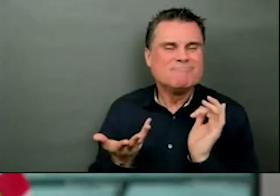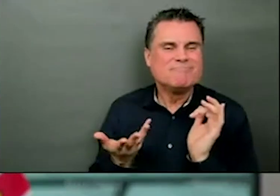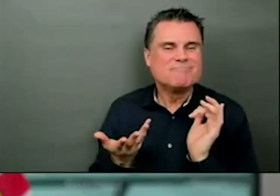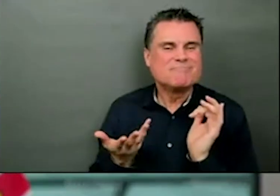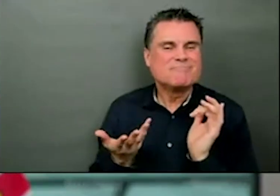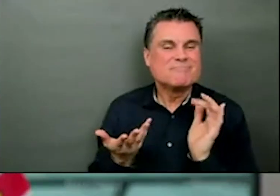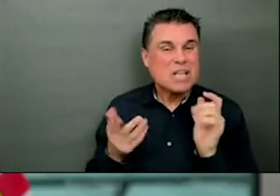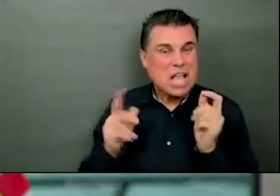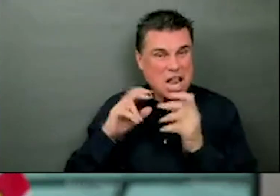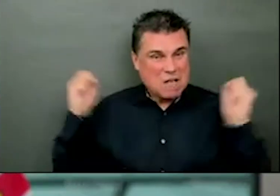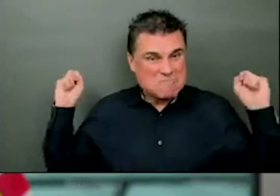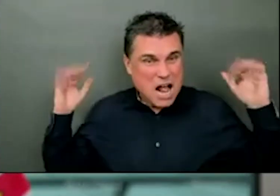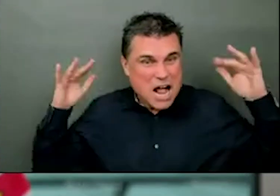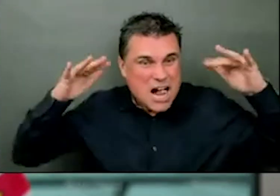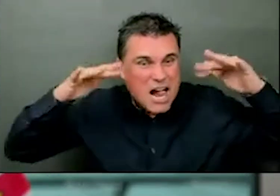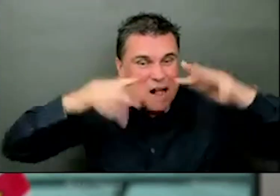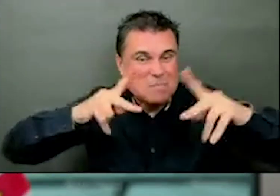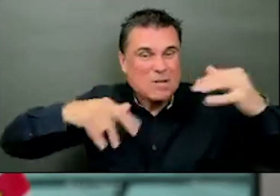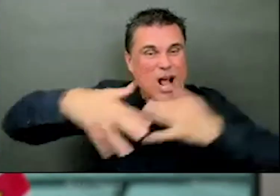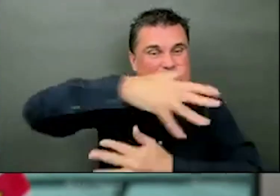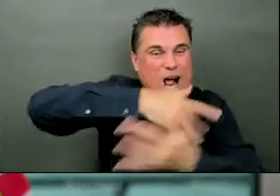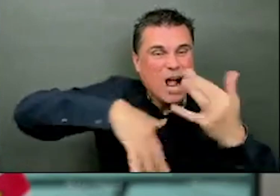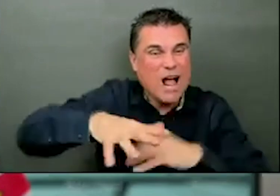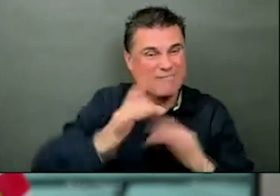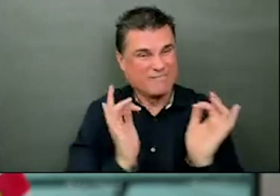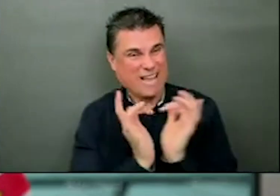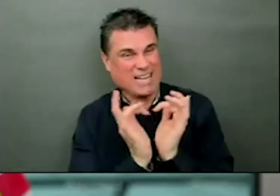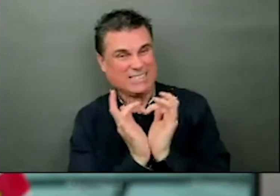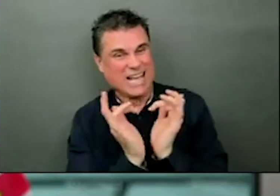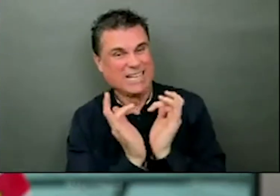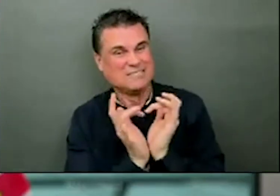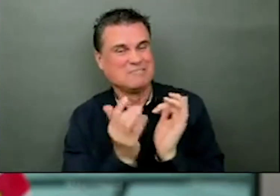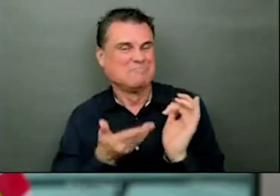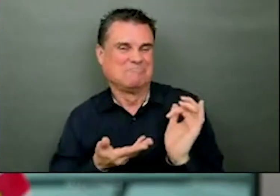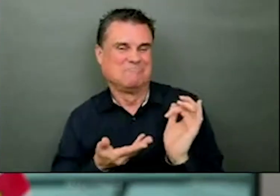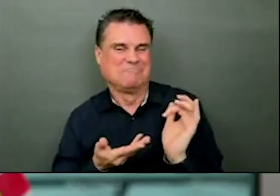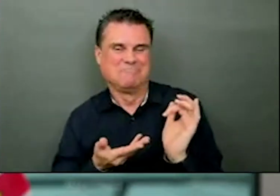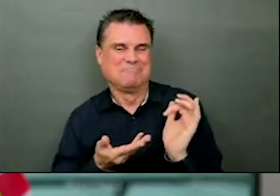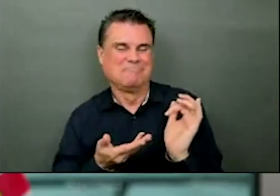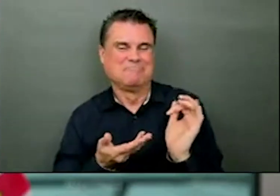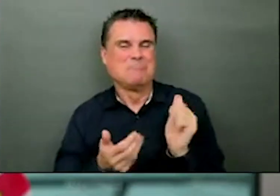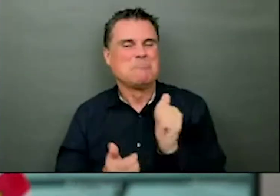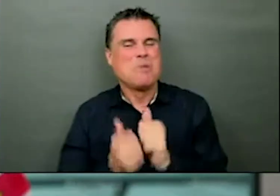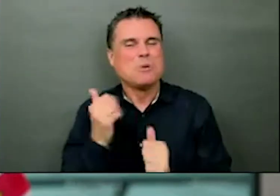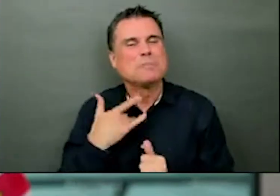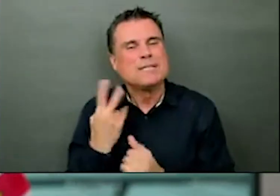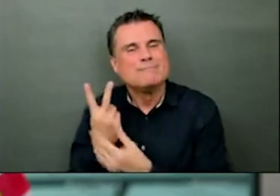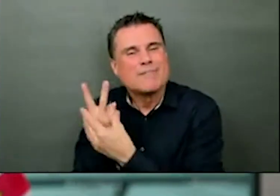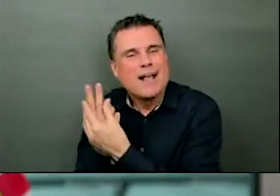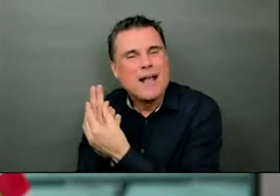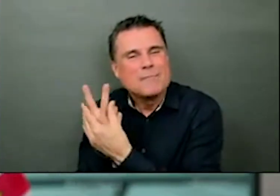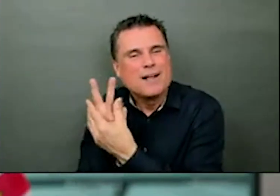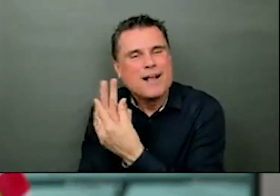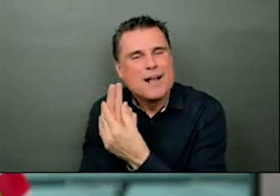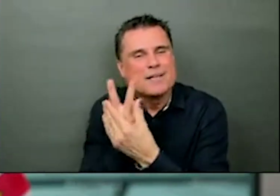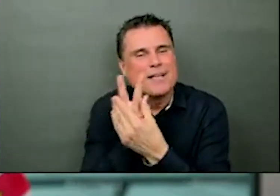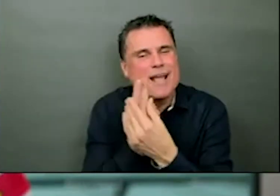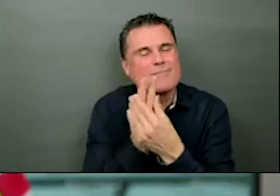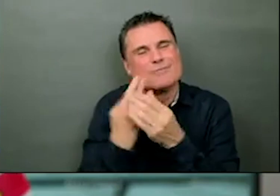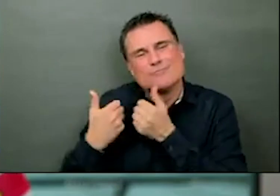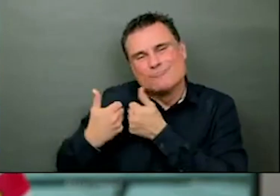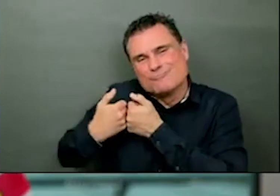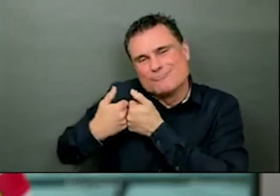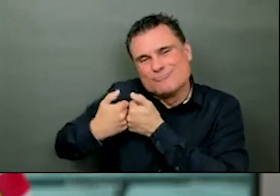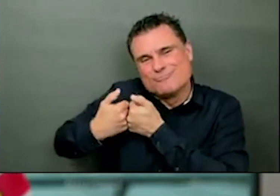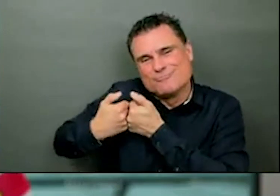young people together, small groups. It's not a party in the same way that for the Super Bowl or, some of